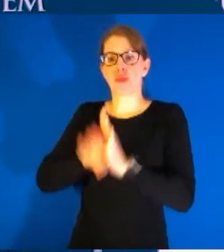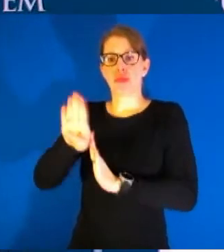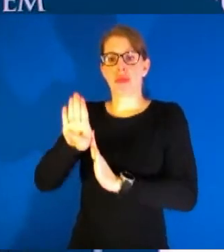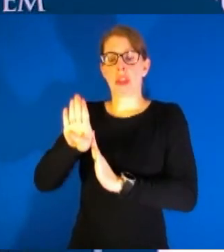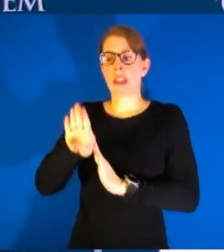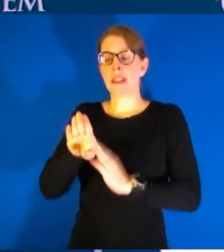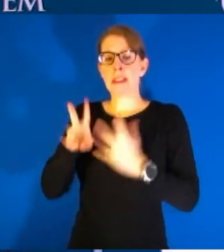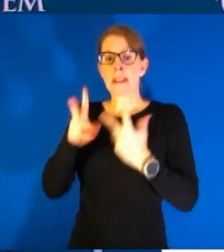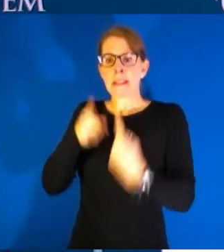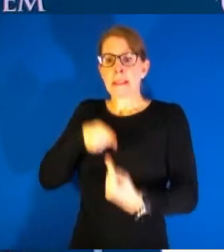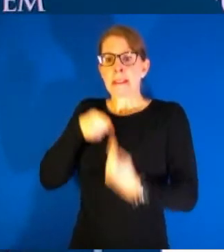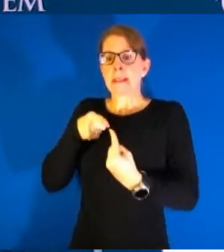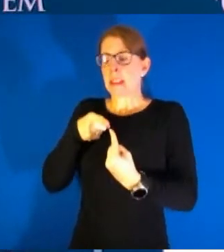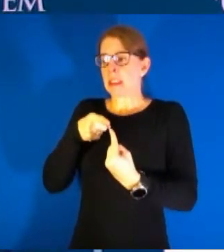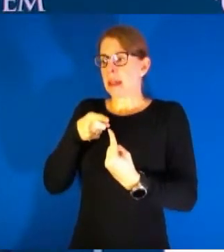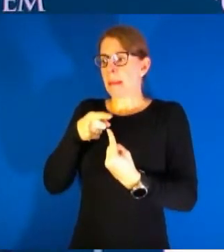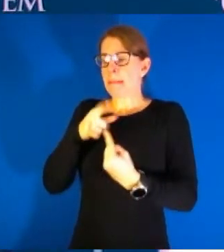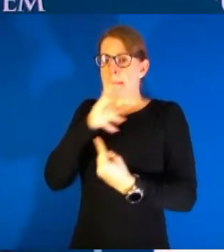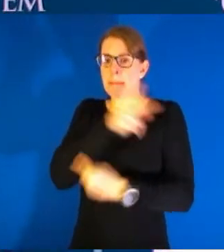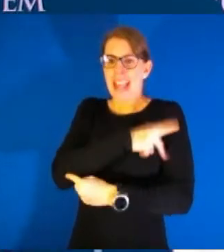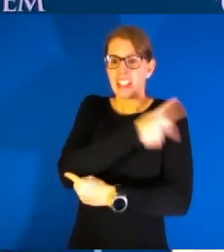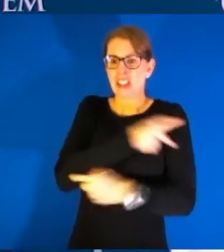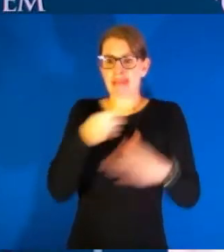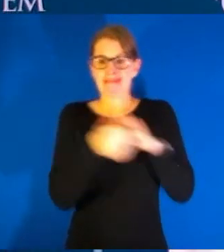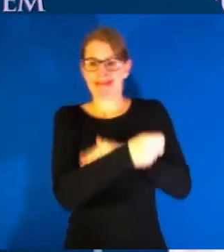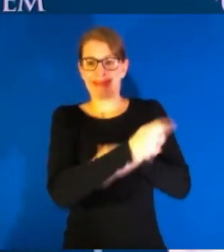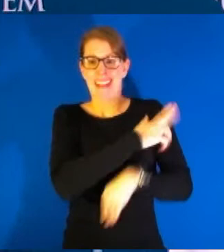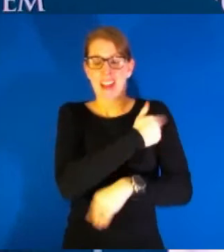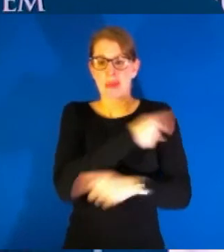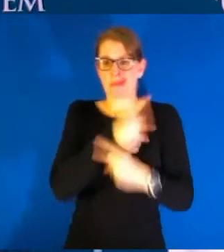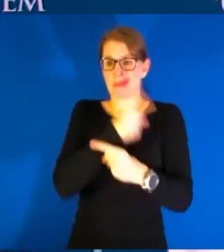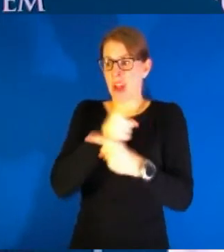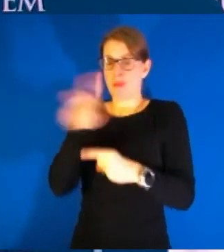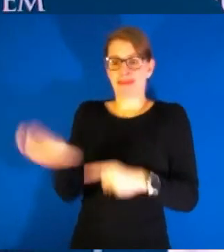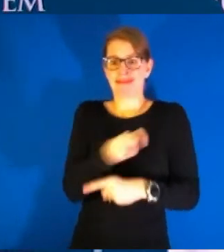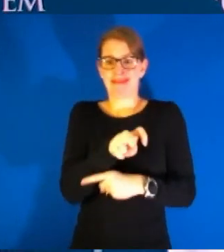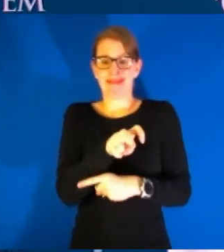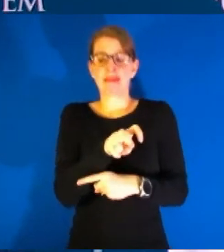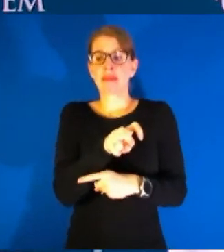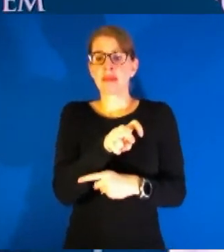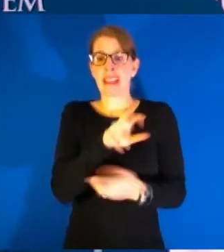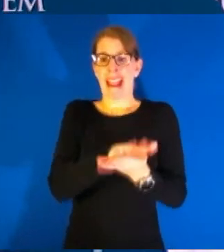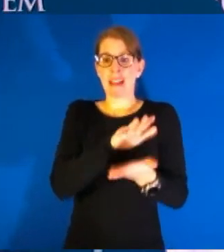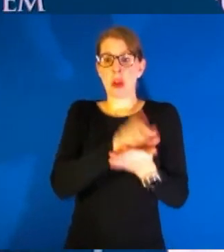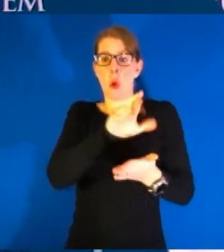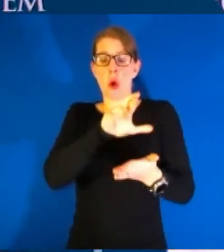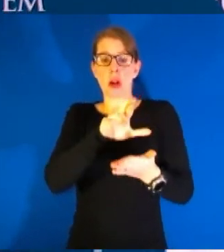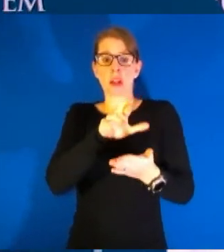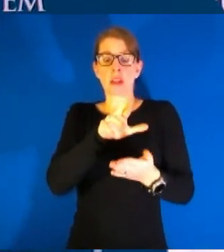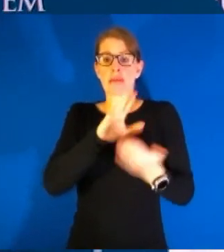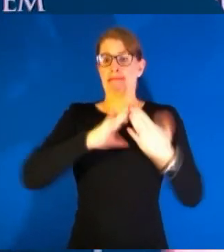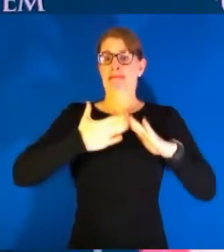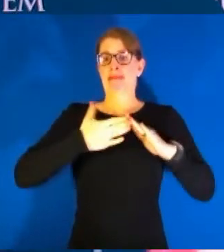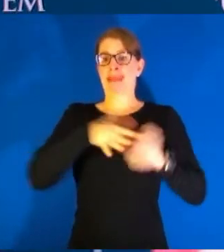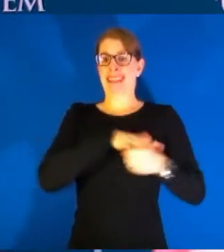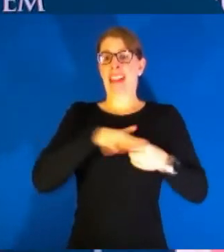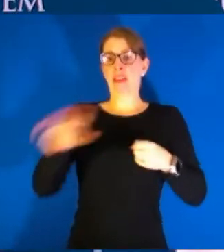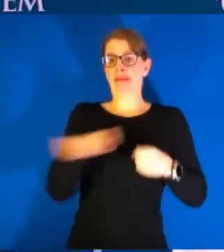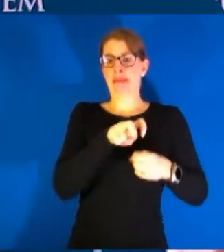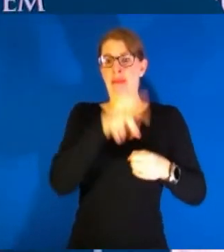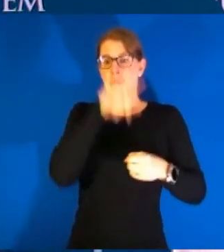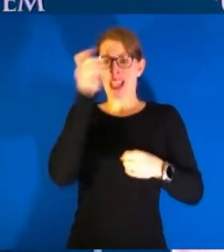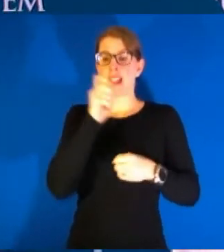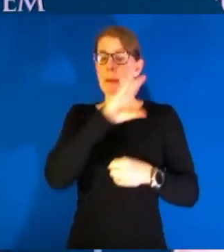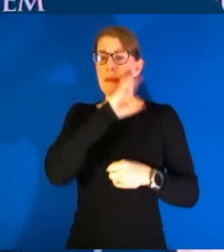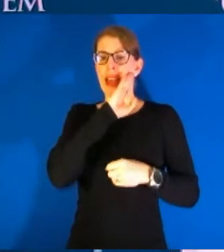getting patients hospitalized in the rural areas transferred to the major academic or the major urban areas because there's no beds. And